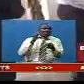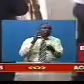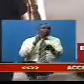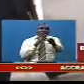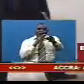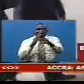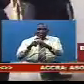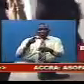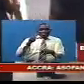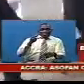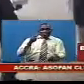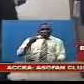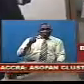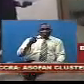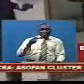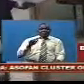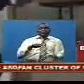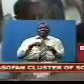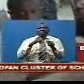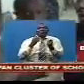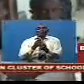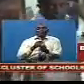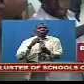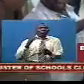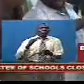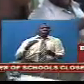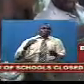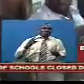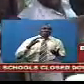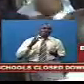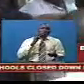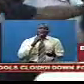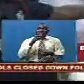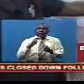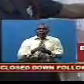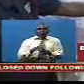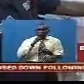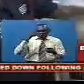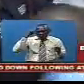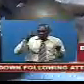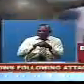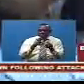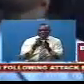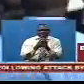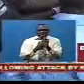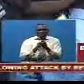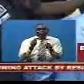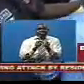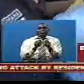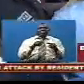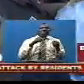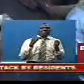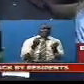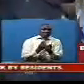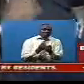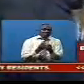Legon, the team had an argument with the management of the hotel since they were not ready to comply to the rules of the team, which